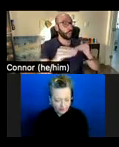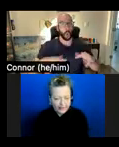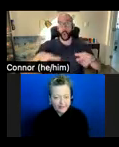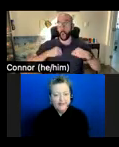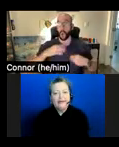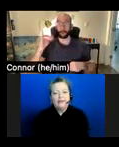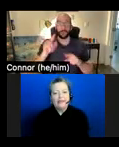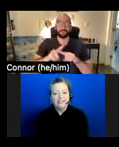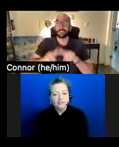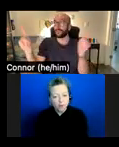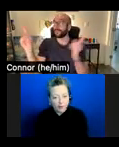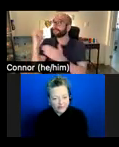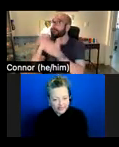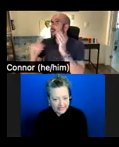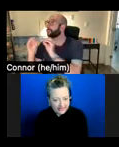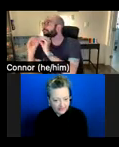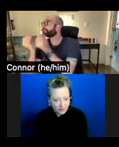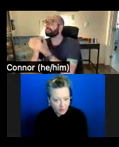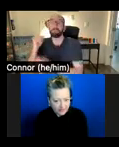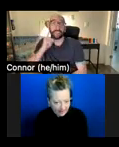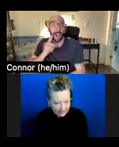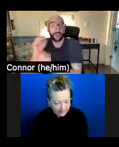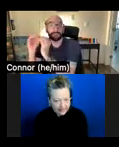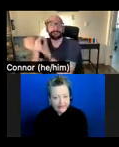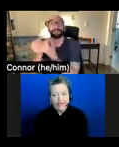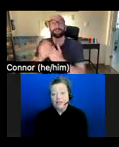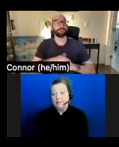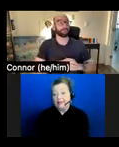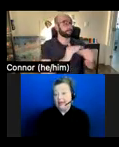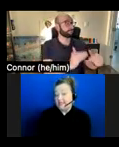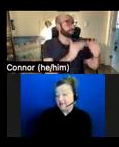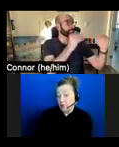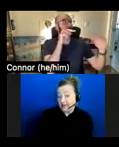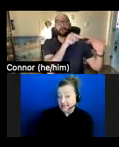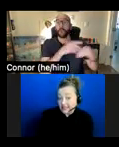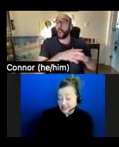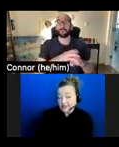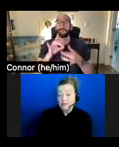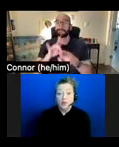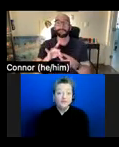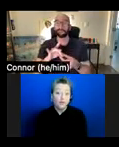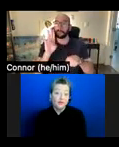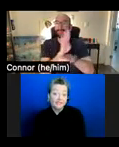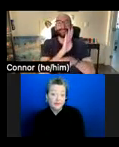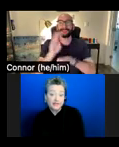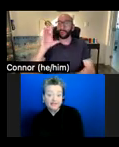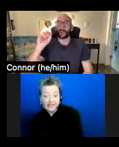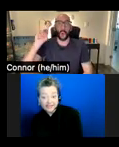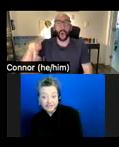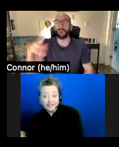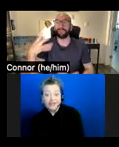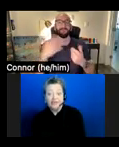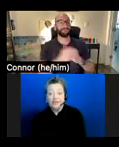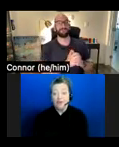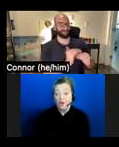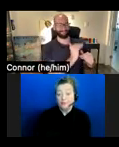owner. Each floor represents a different workspace. It could be a deaf organization. One floor is creative